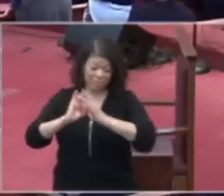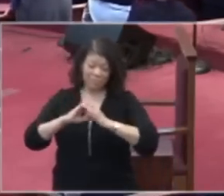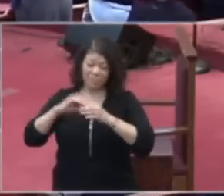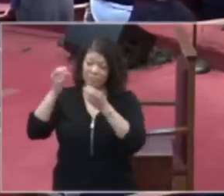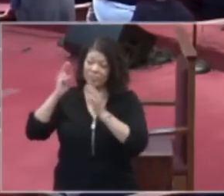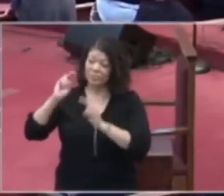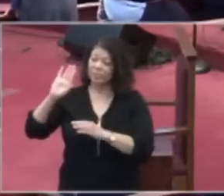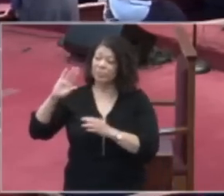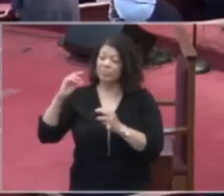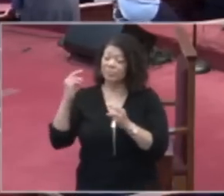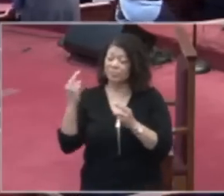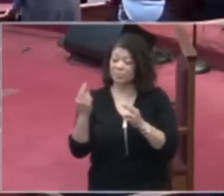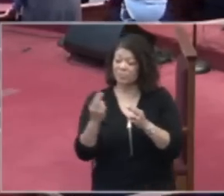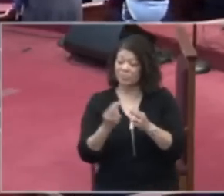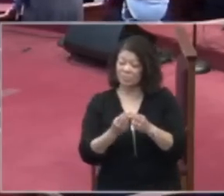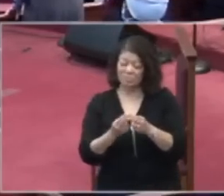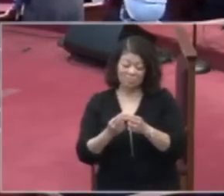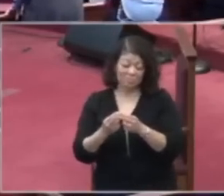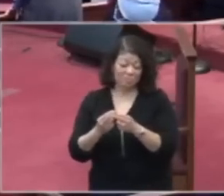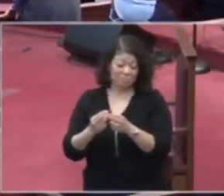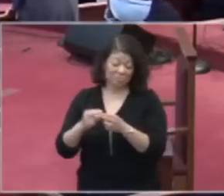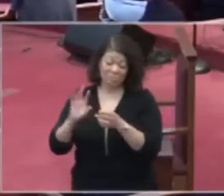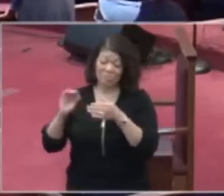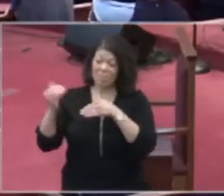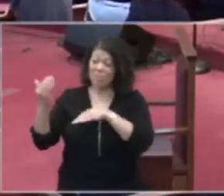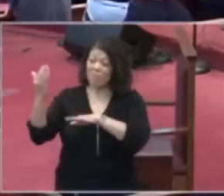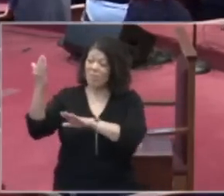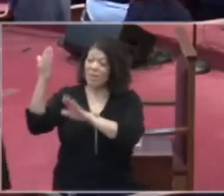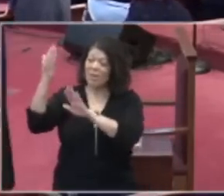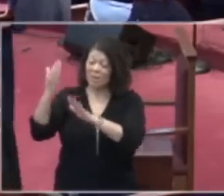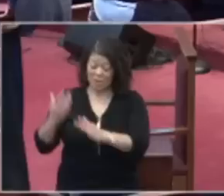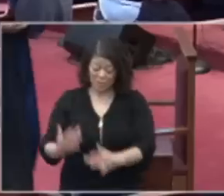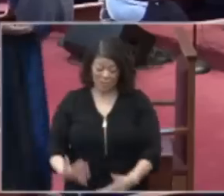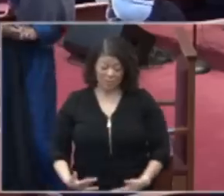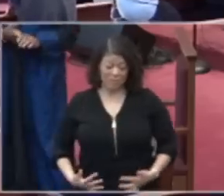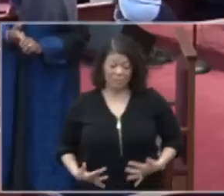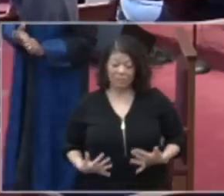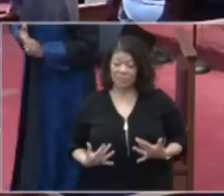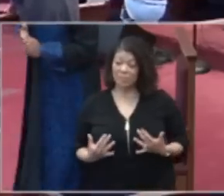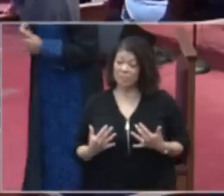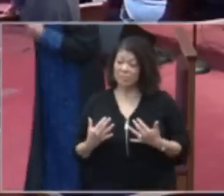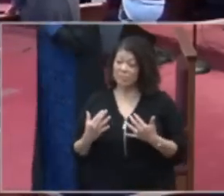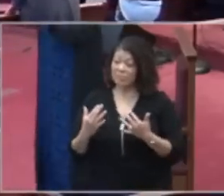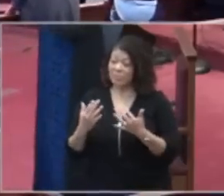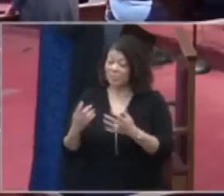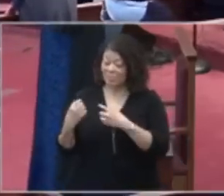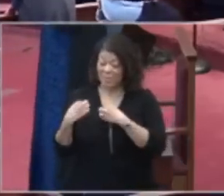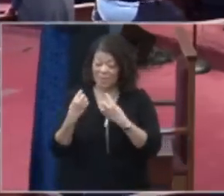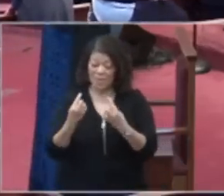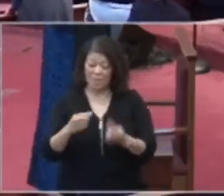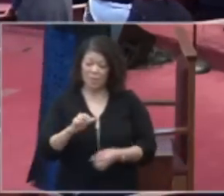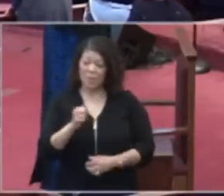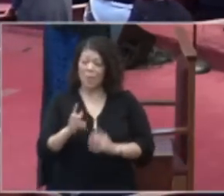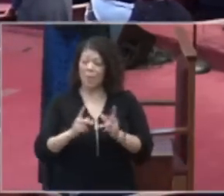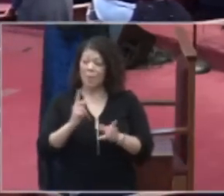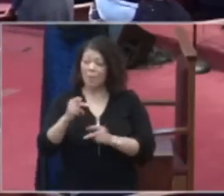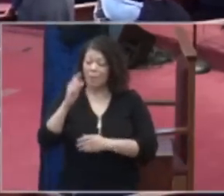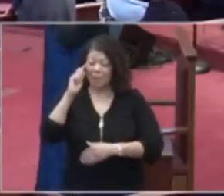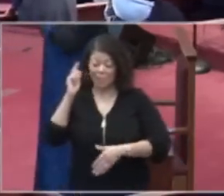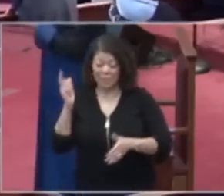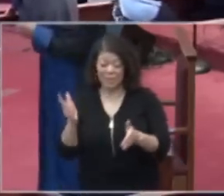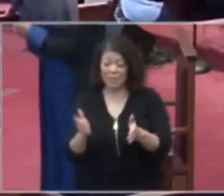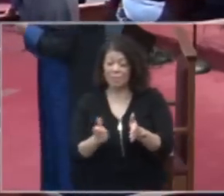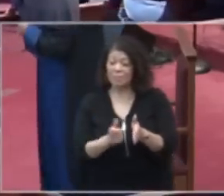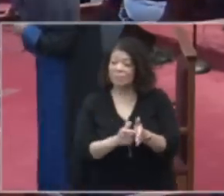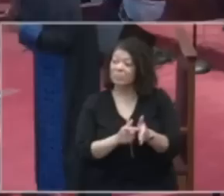Glorify your. Come on, fill my life till all they see. Fill my life till all they. Is